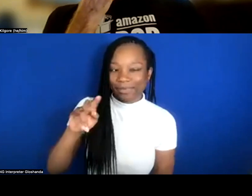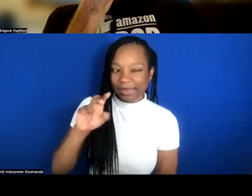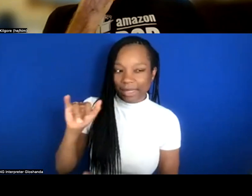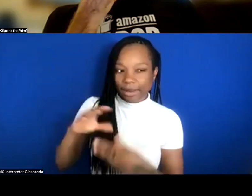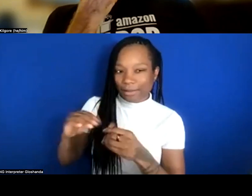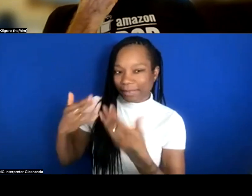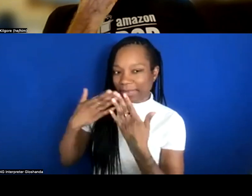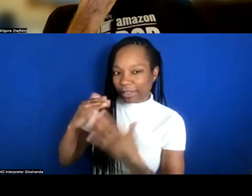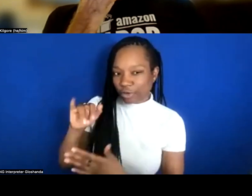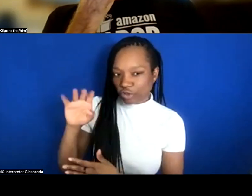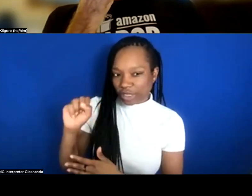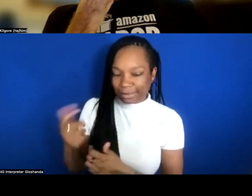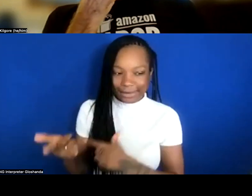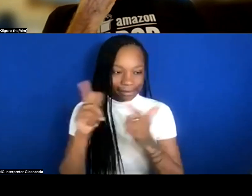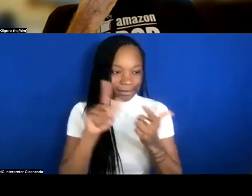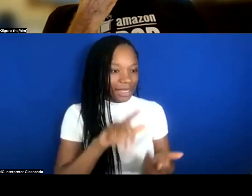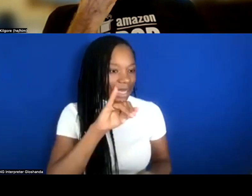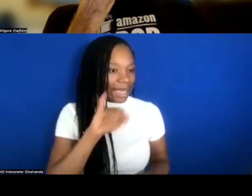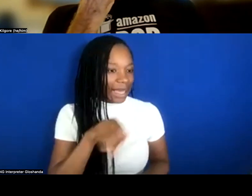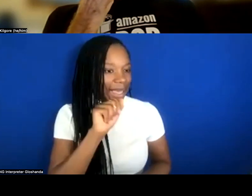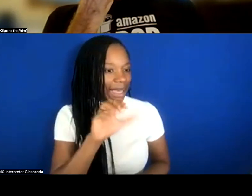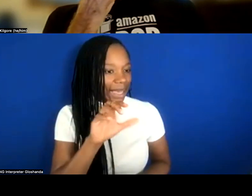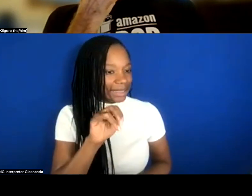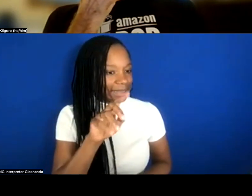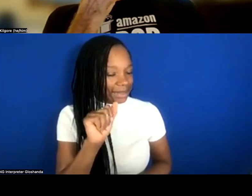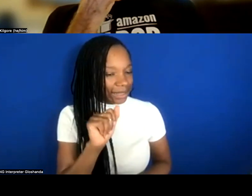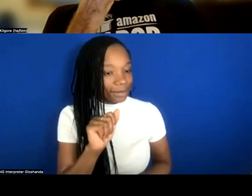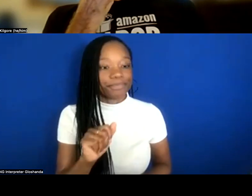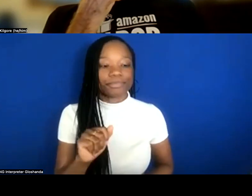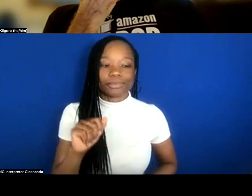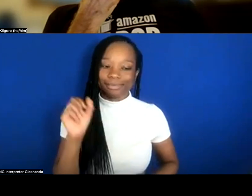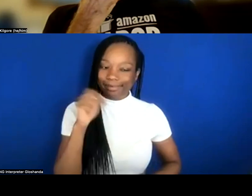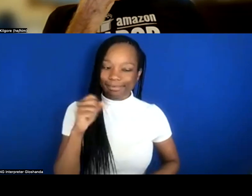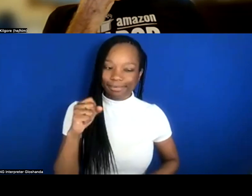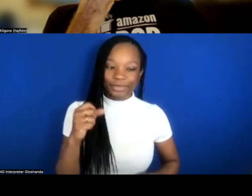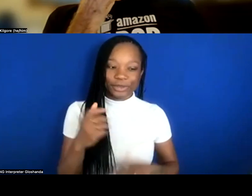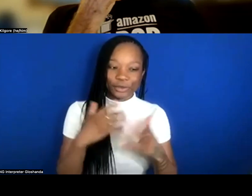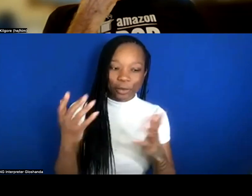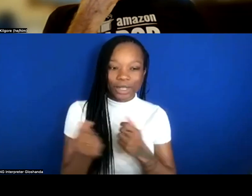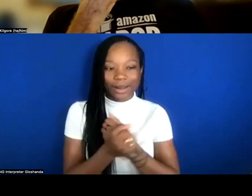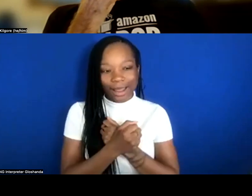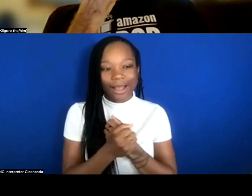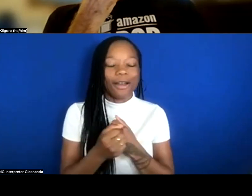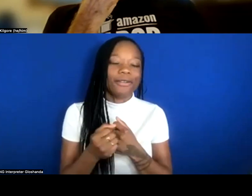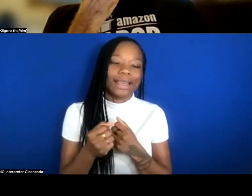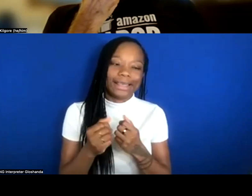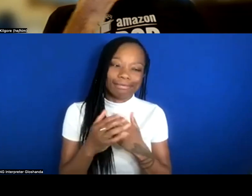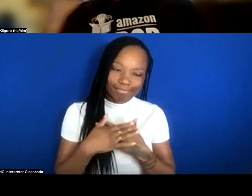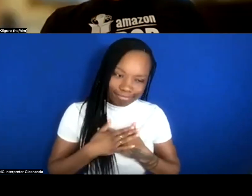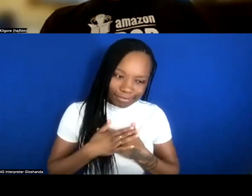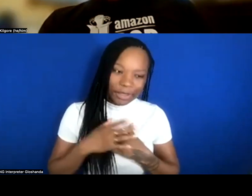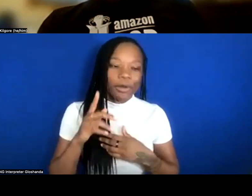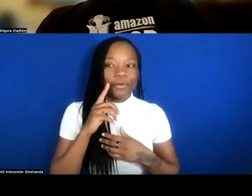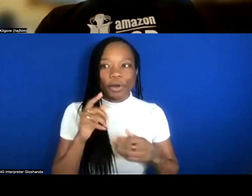Well, I mean, I so much love and admiration for the work that has been happening here in Illinois on this front. I